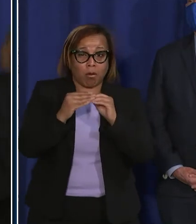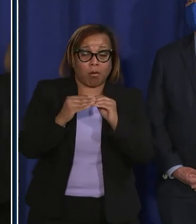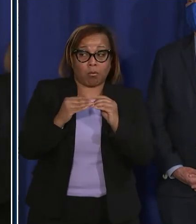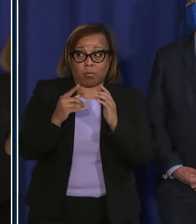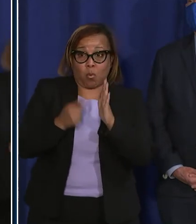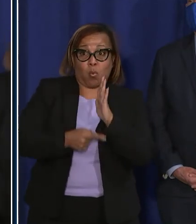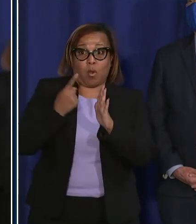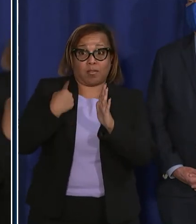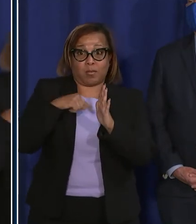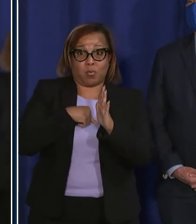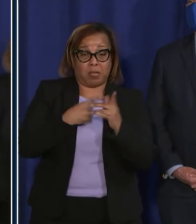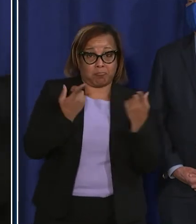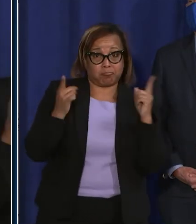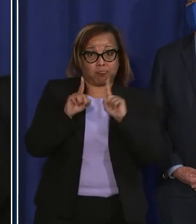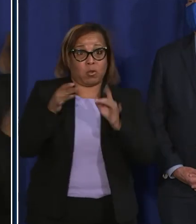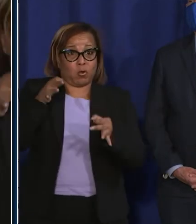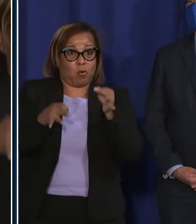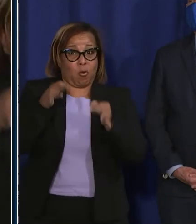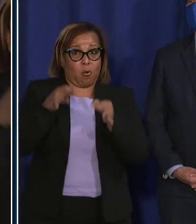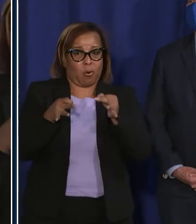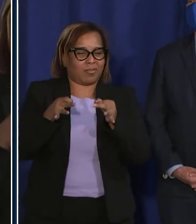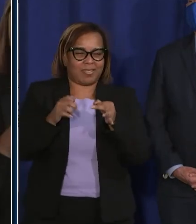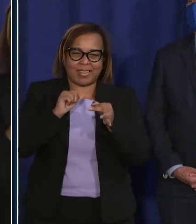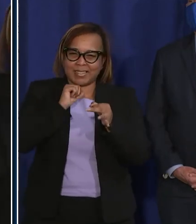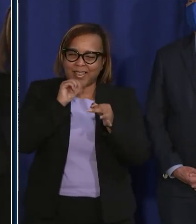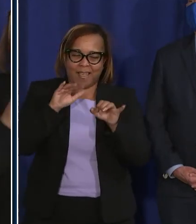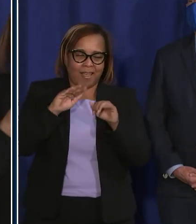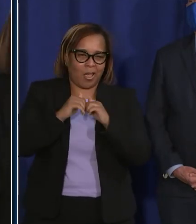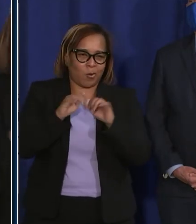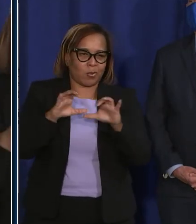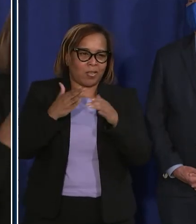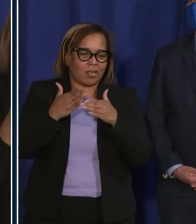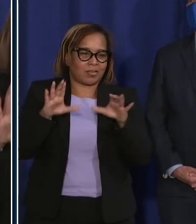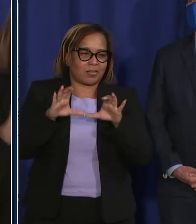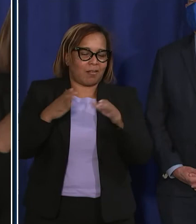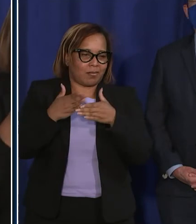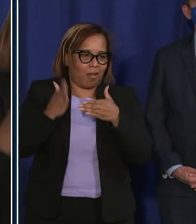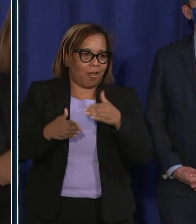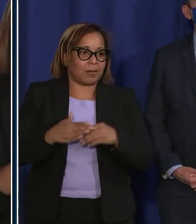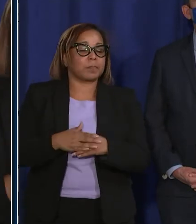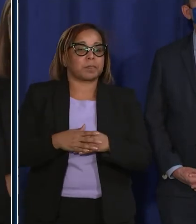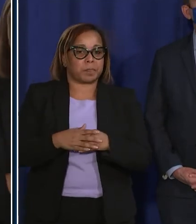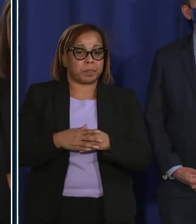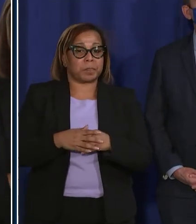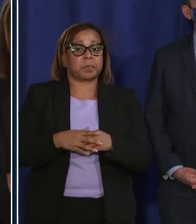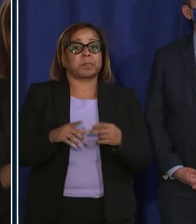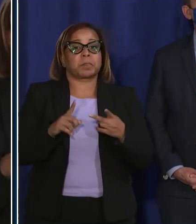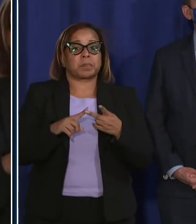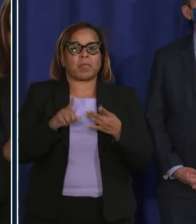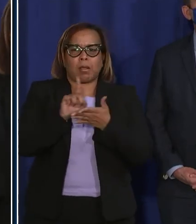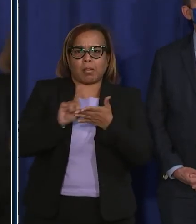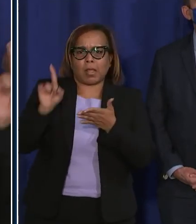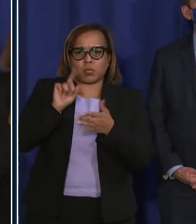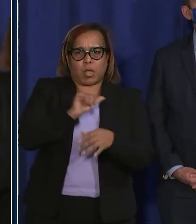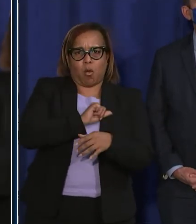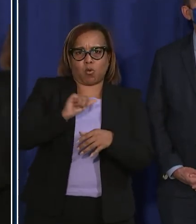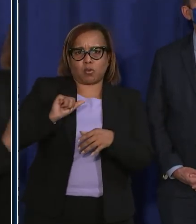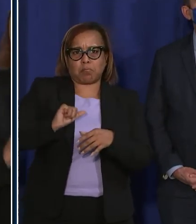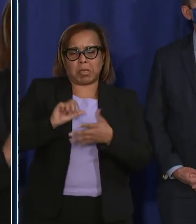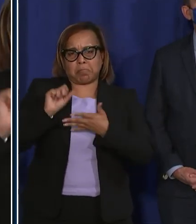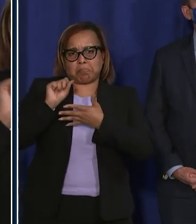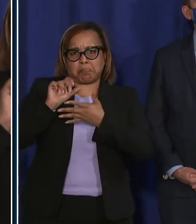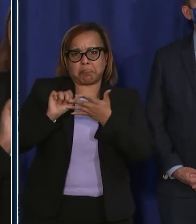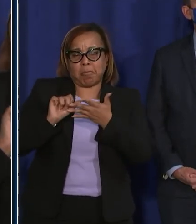once we bring you to court, that's not the way to get things done. Okay, thank you. And then from the Daily Line, last week, aldermen introduced 8